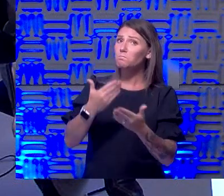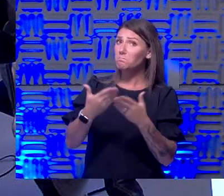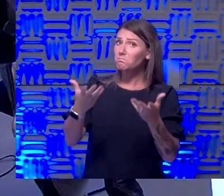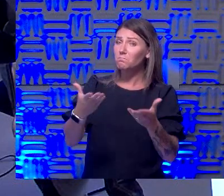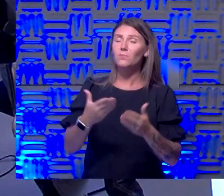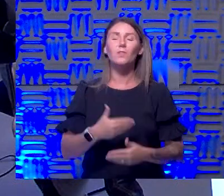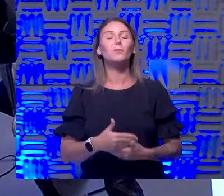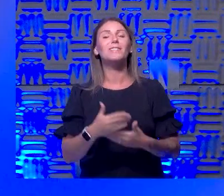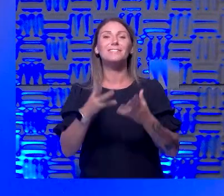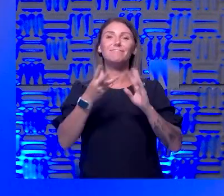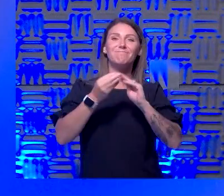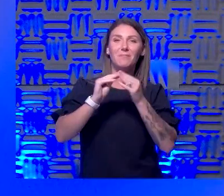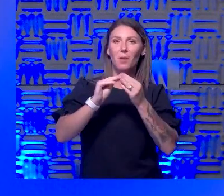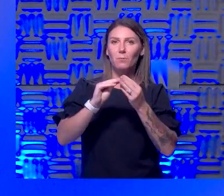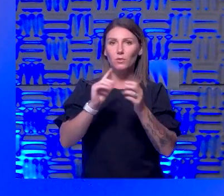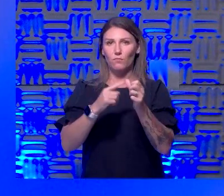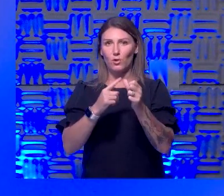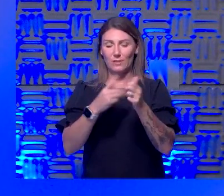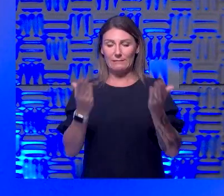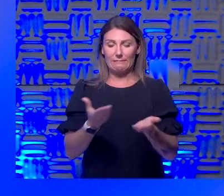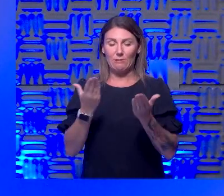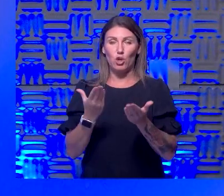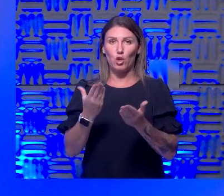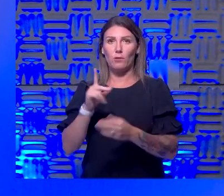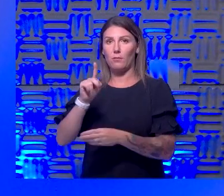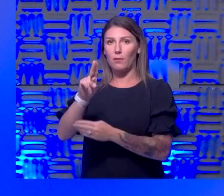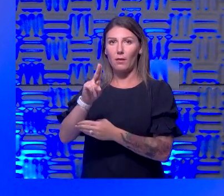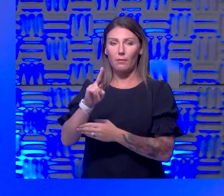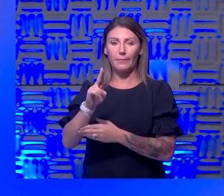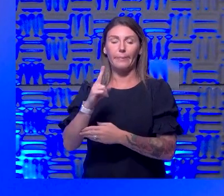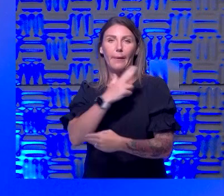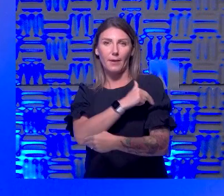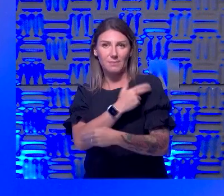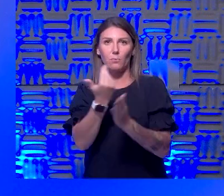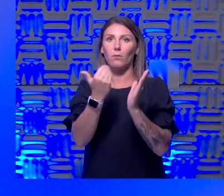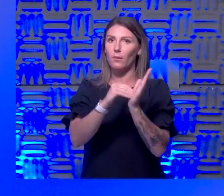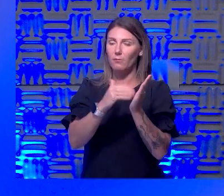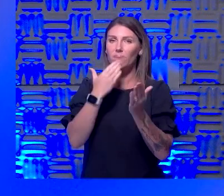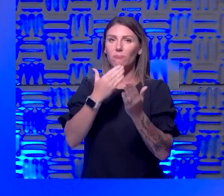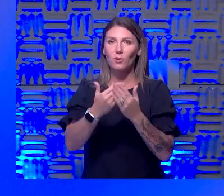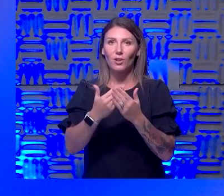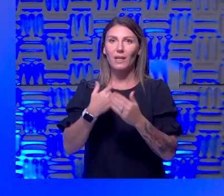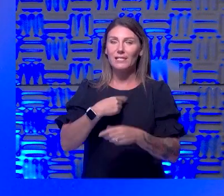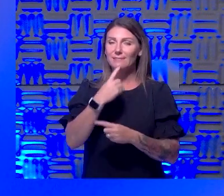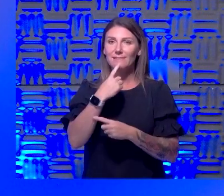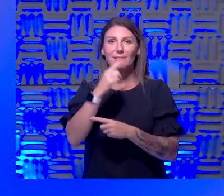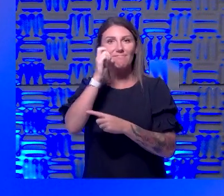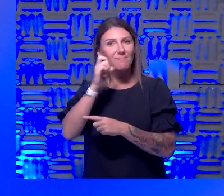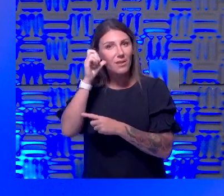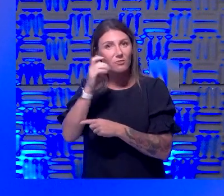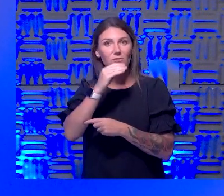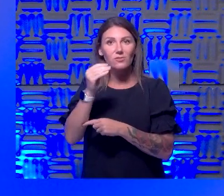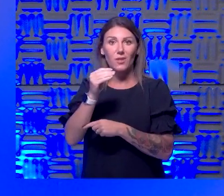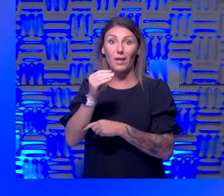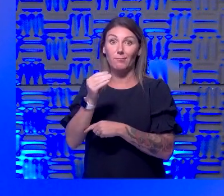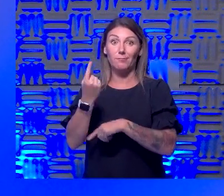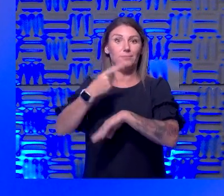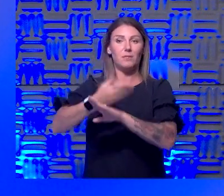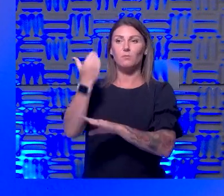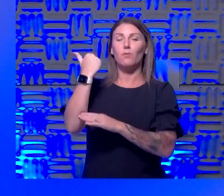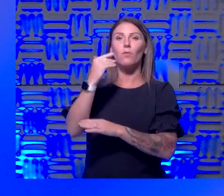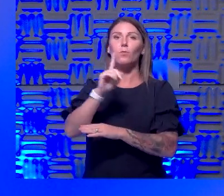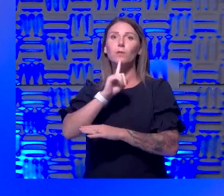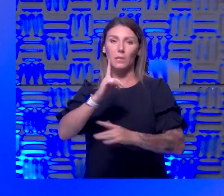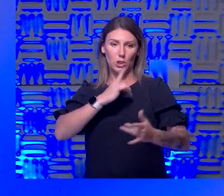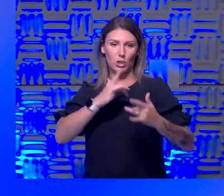numbers first. Mm-hmm. Yeah, at the health system here in the hospital, we are doing very good again. I stated this yesterday and before that. We were really